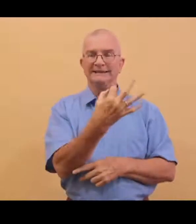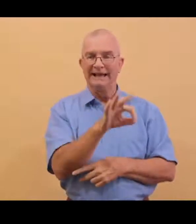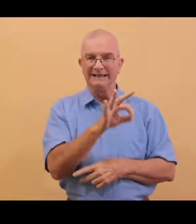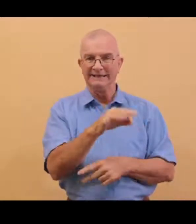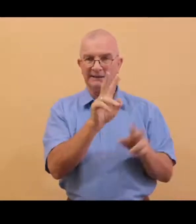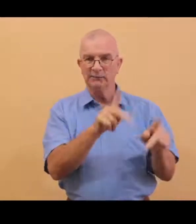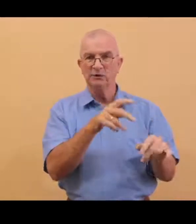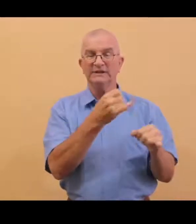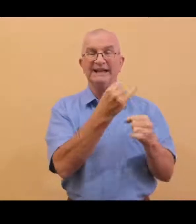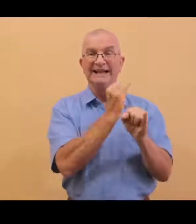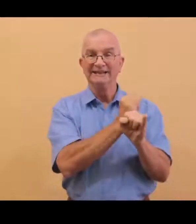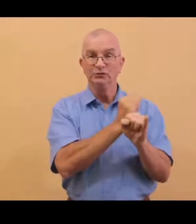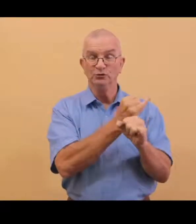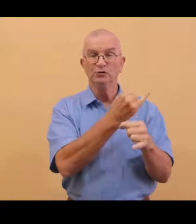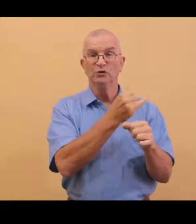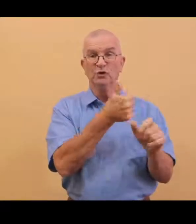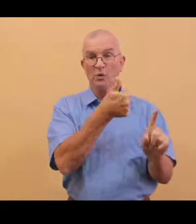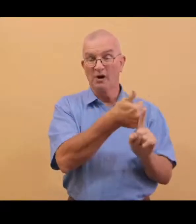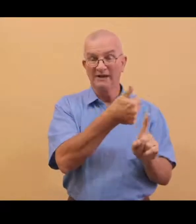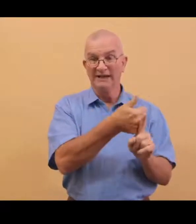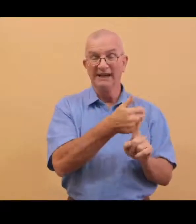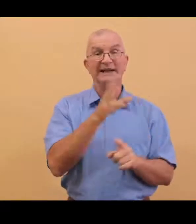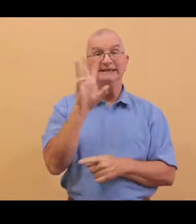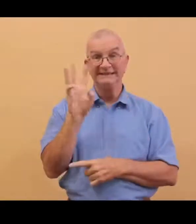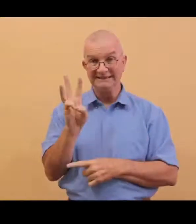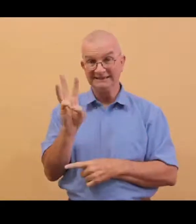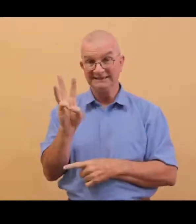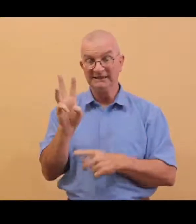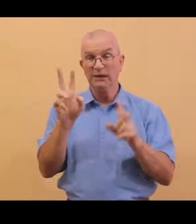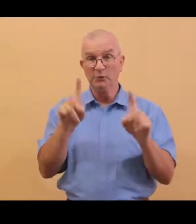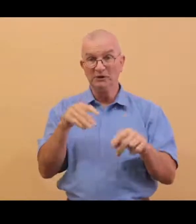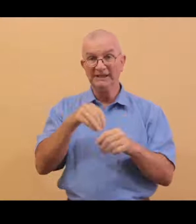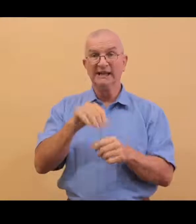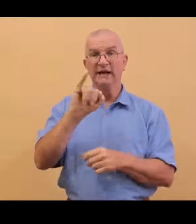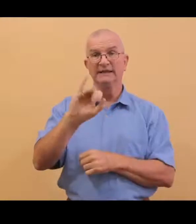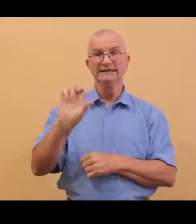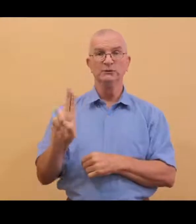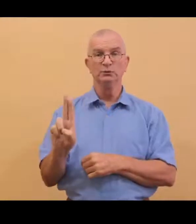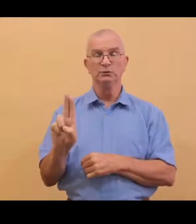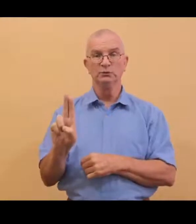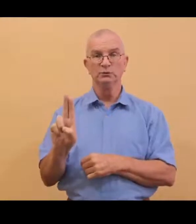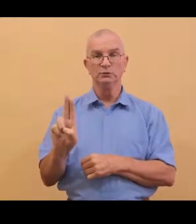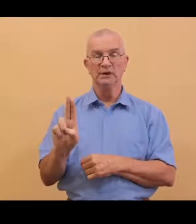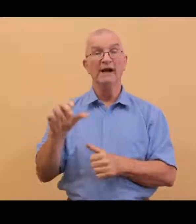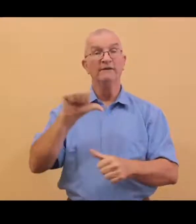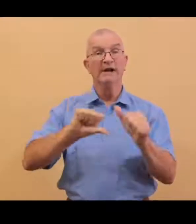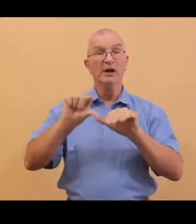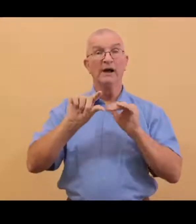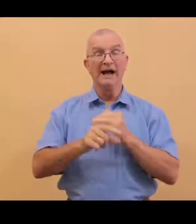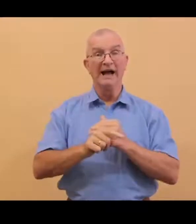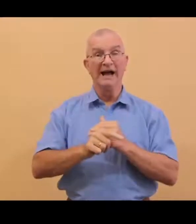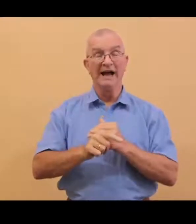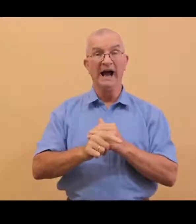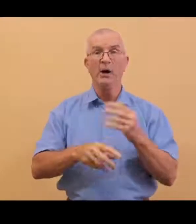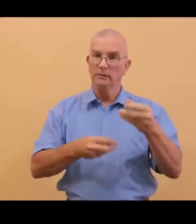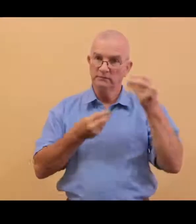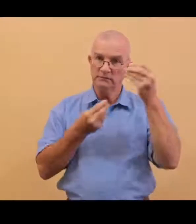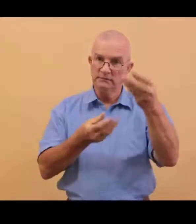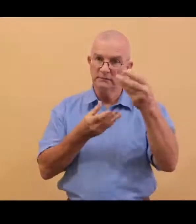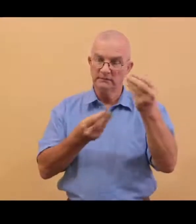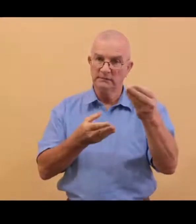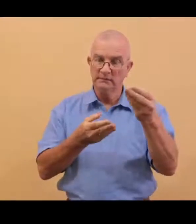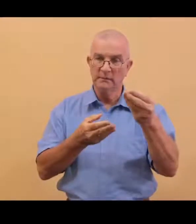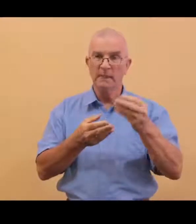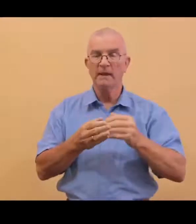institutional quarantine, and 6 persons in the COVID ICU. Fellow Guyanese, I wish to provide you with